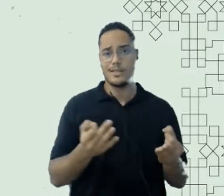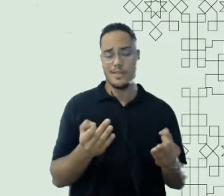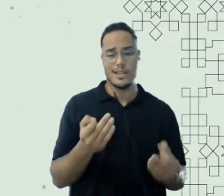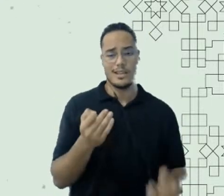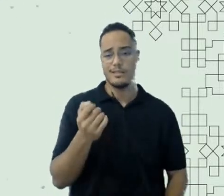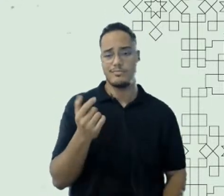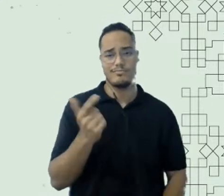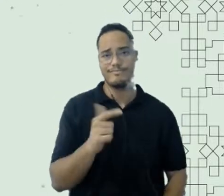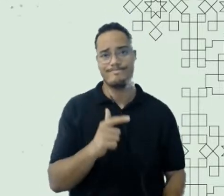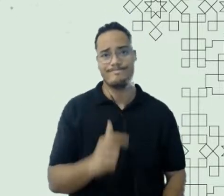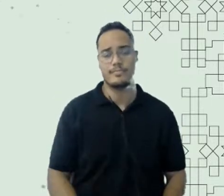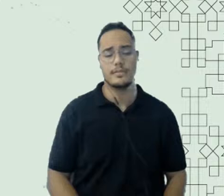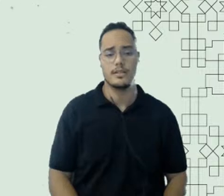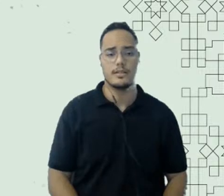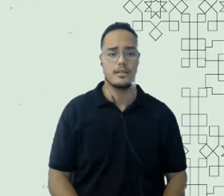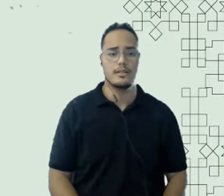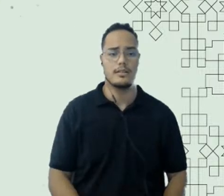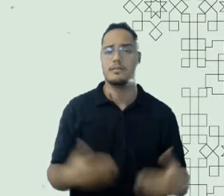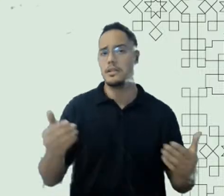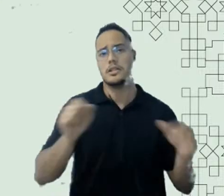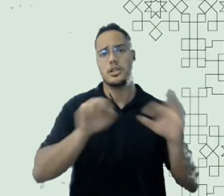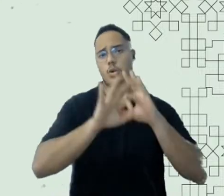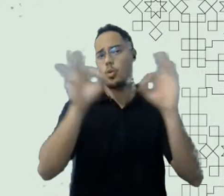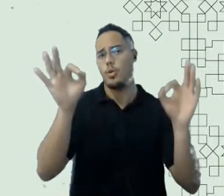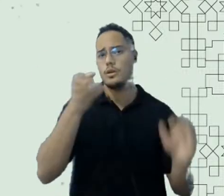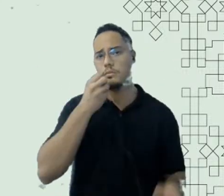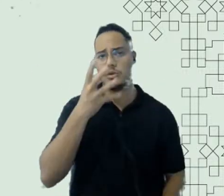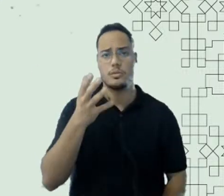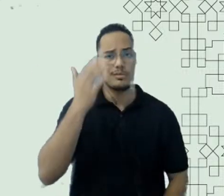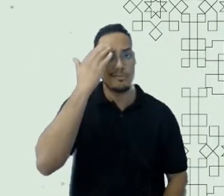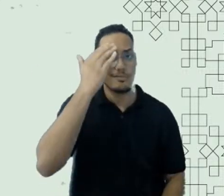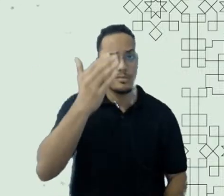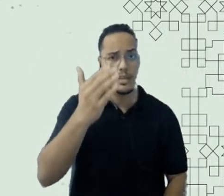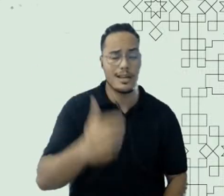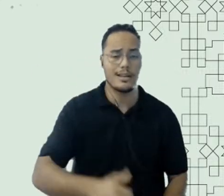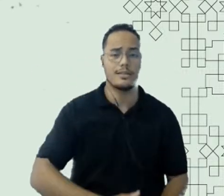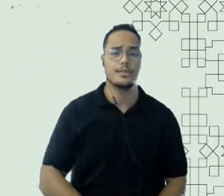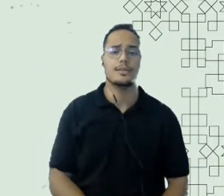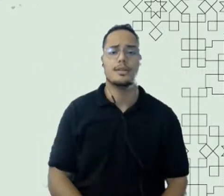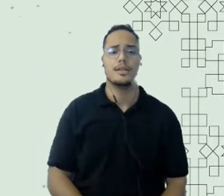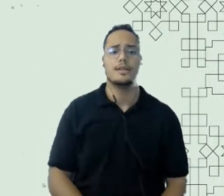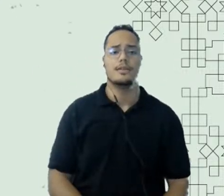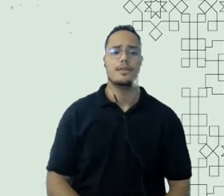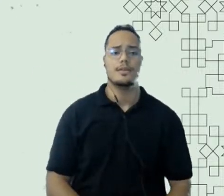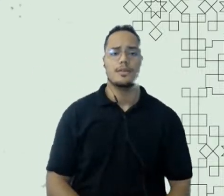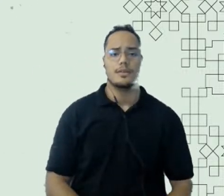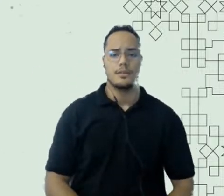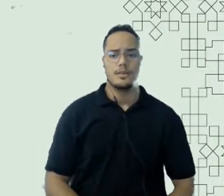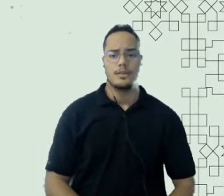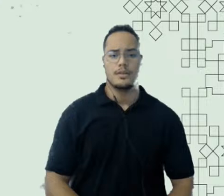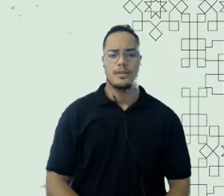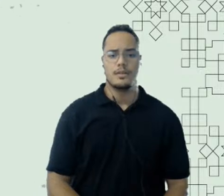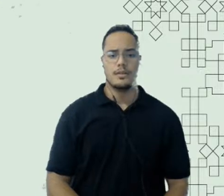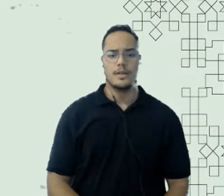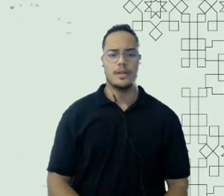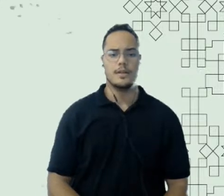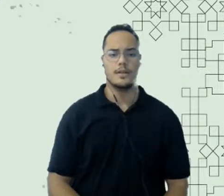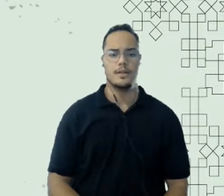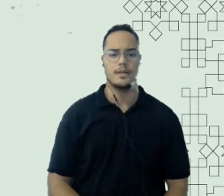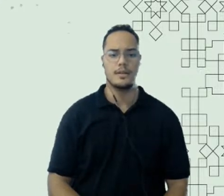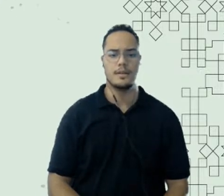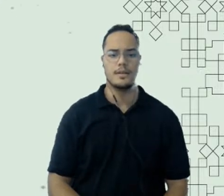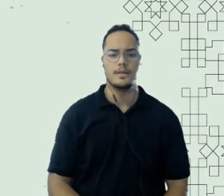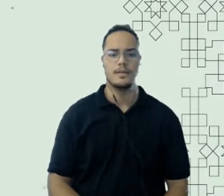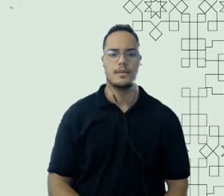Okay, wonderful. I think we can look at the European experience and see